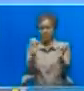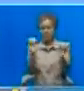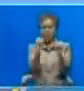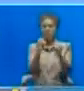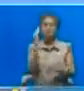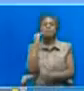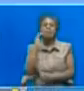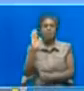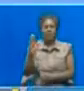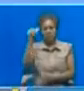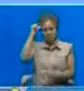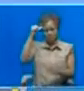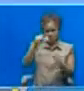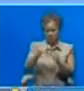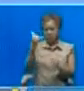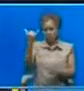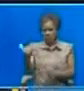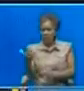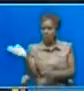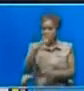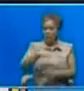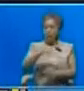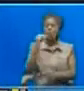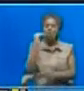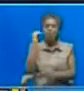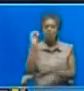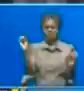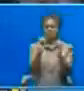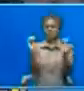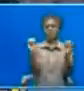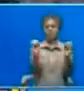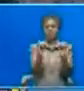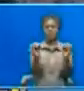Jerry's mother noticed that her eldest child had not come home and yet the other two had.